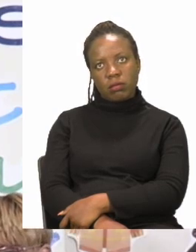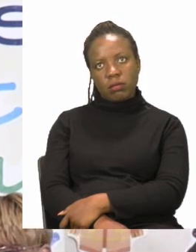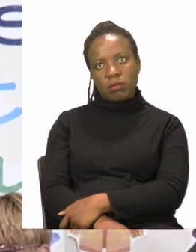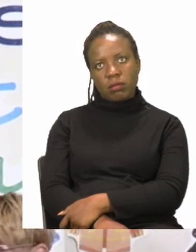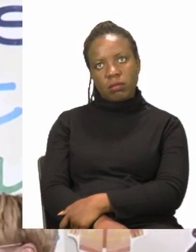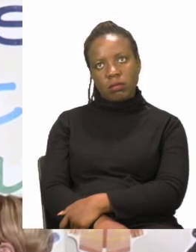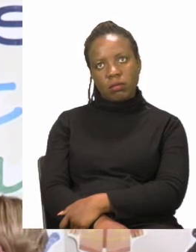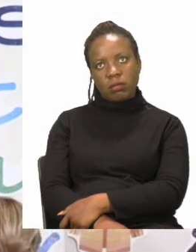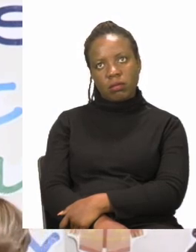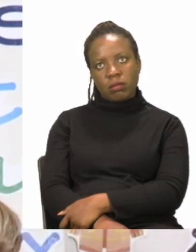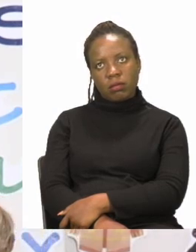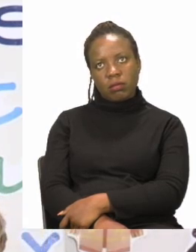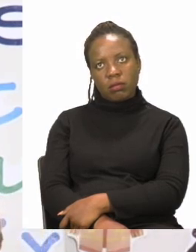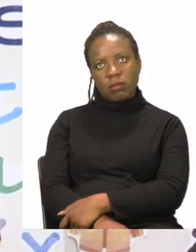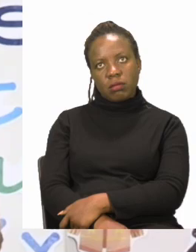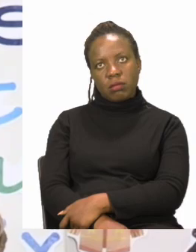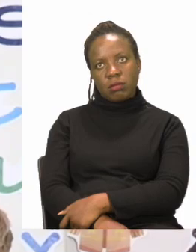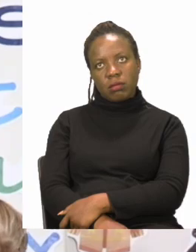Garden.